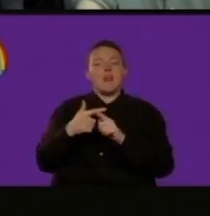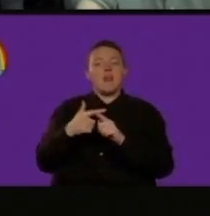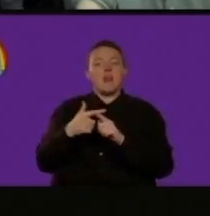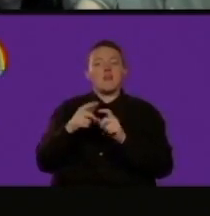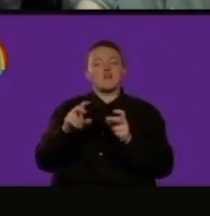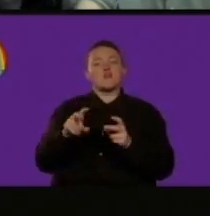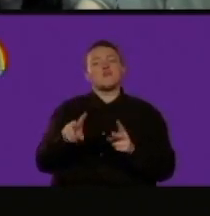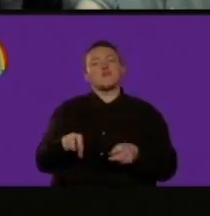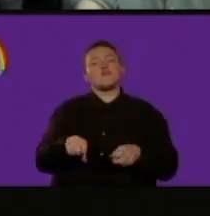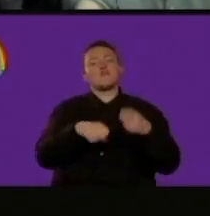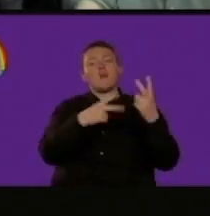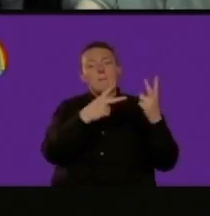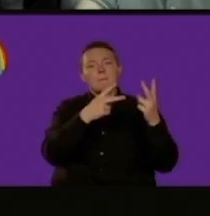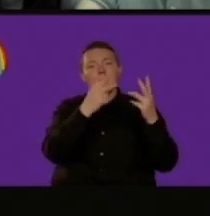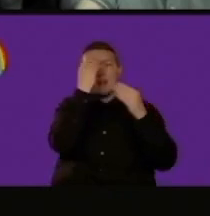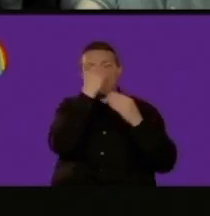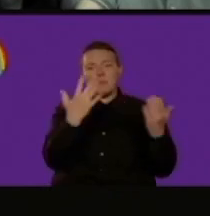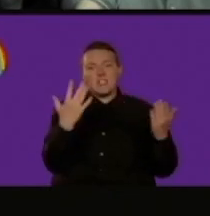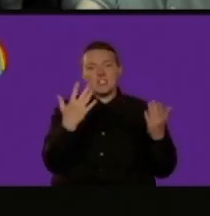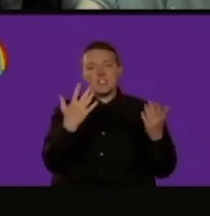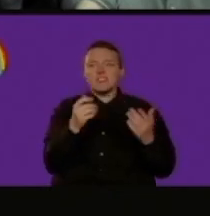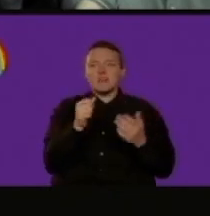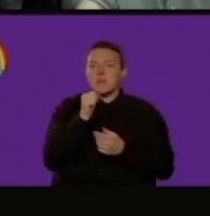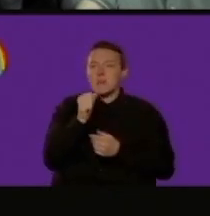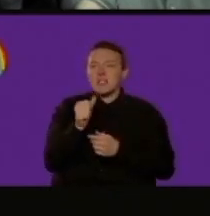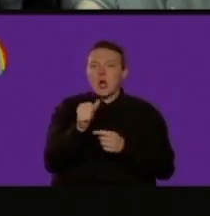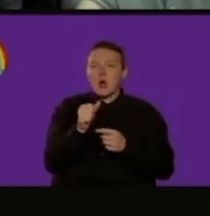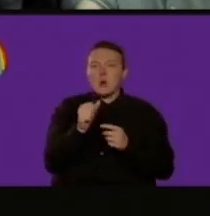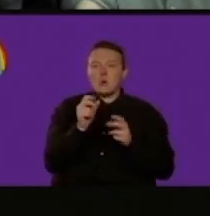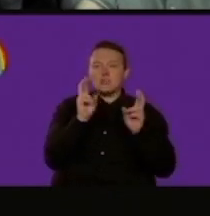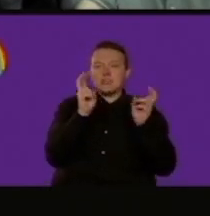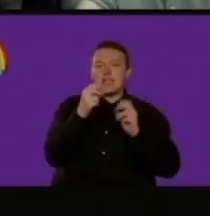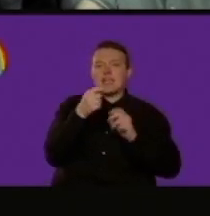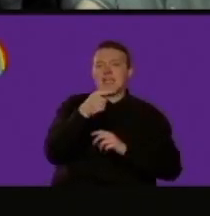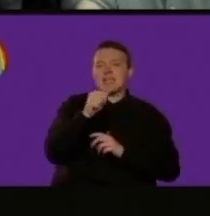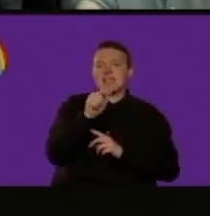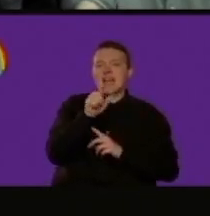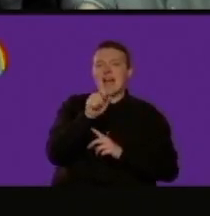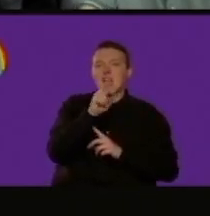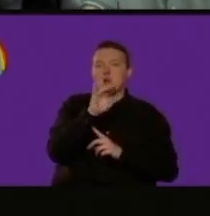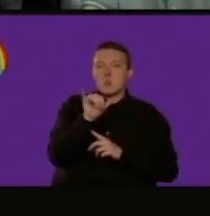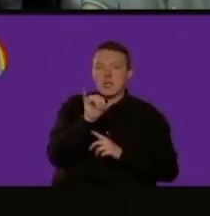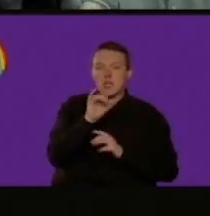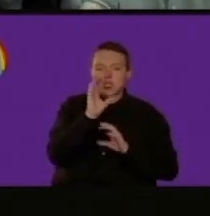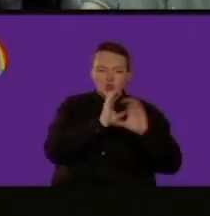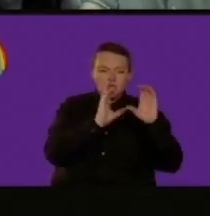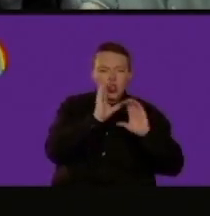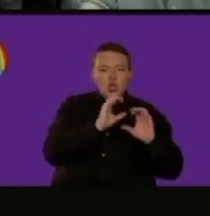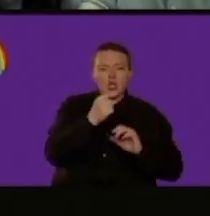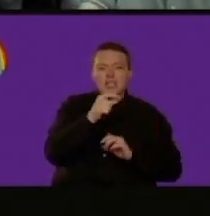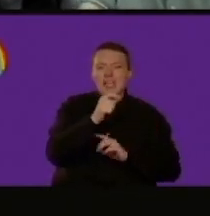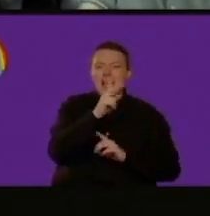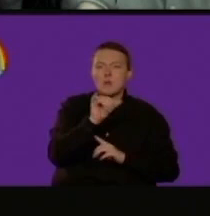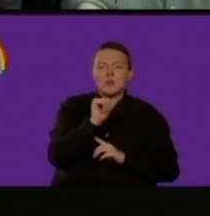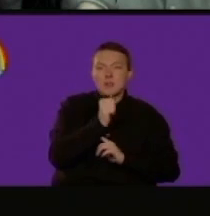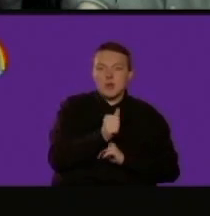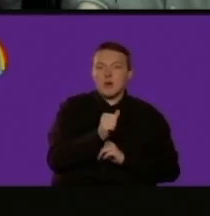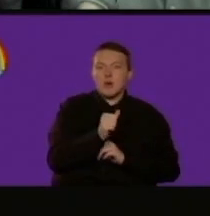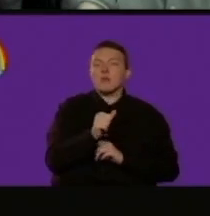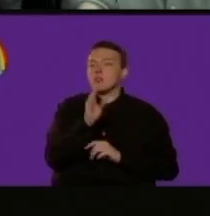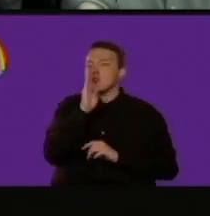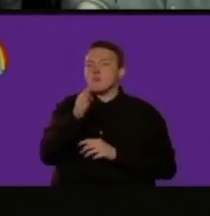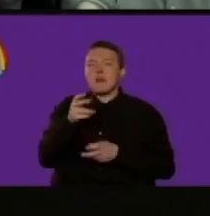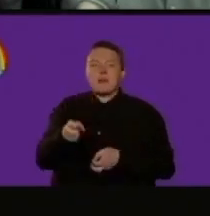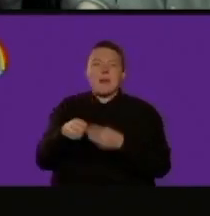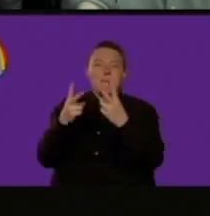for presenting Scratch and how we manage the risk of cultural stereotypes that could be part